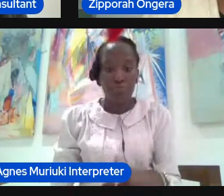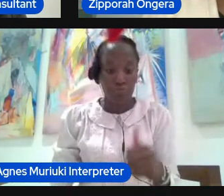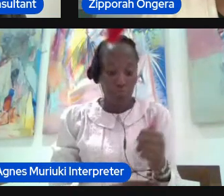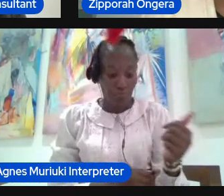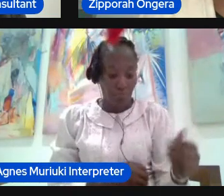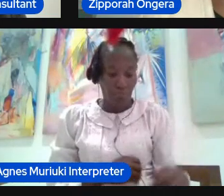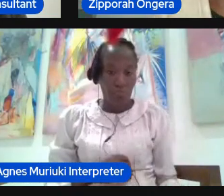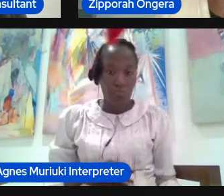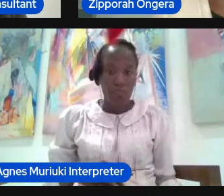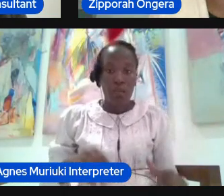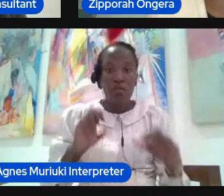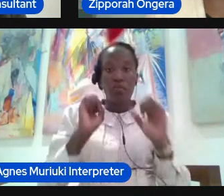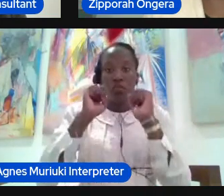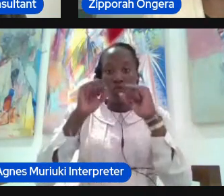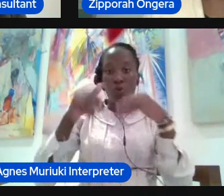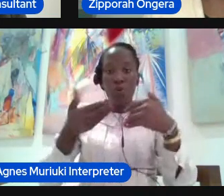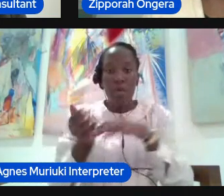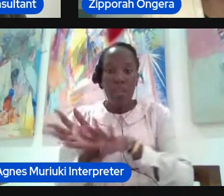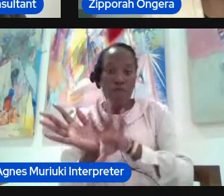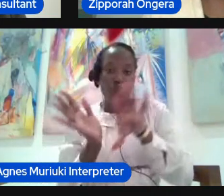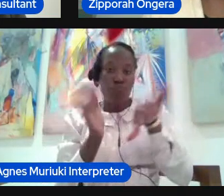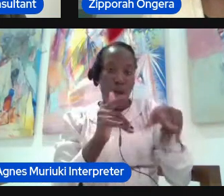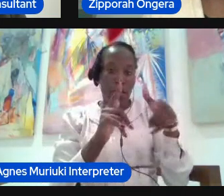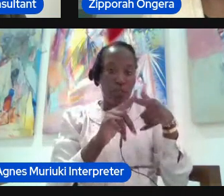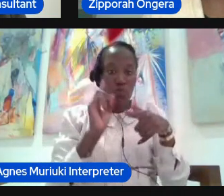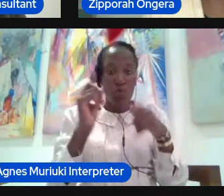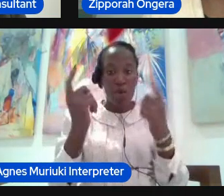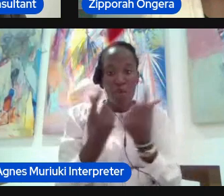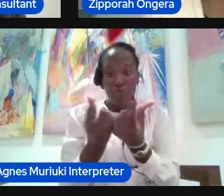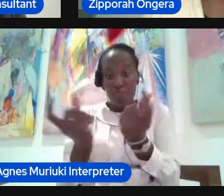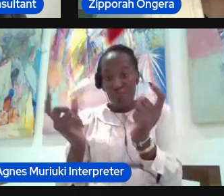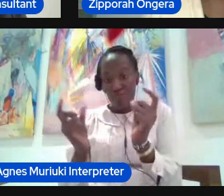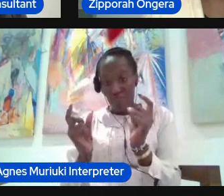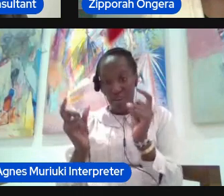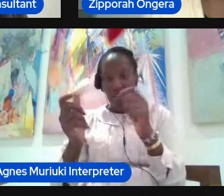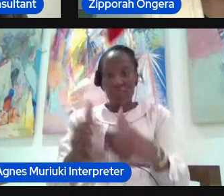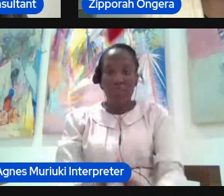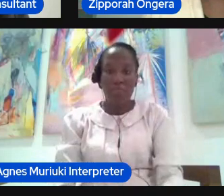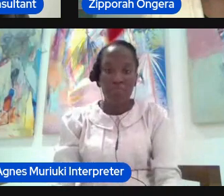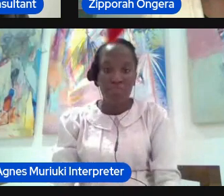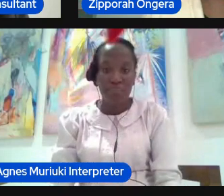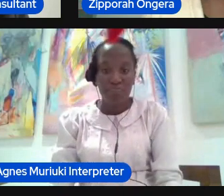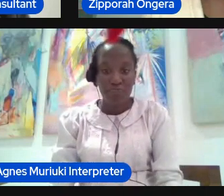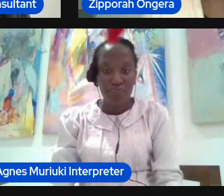You can pass the ball to one of the panelists.